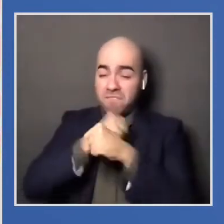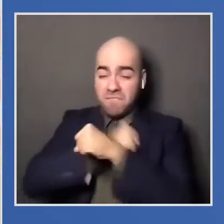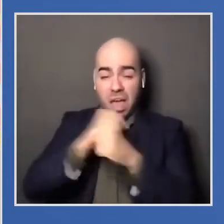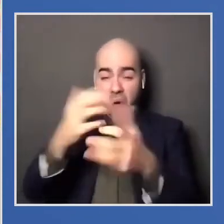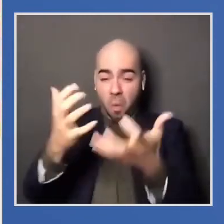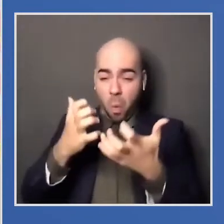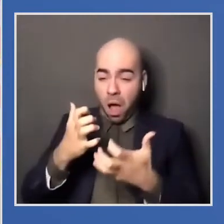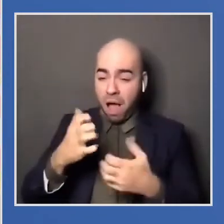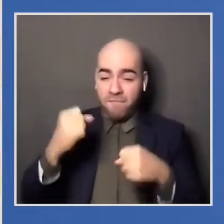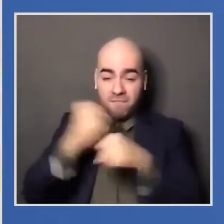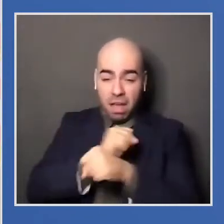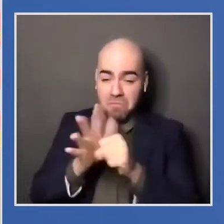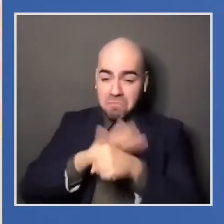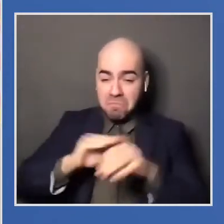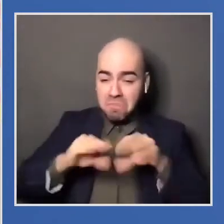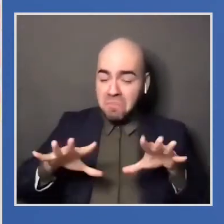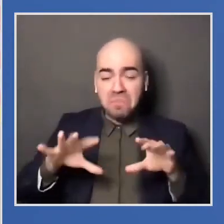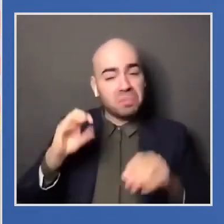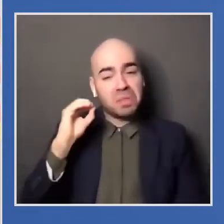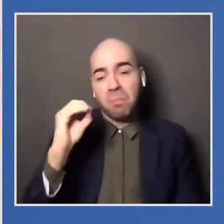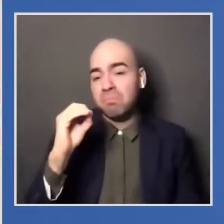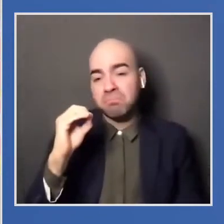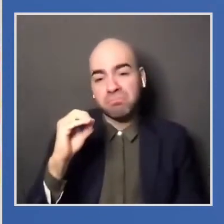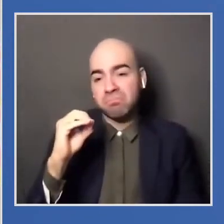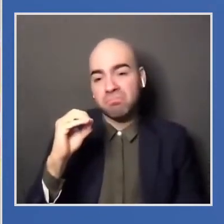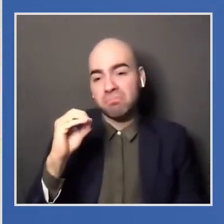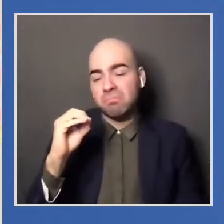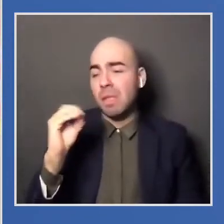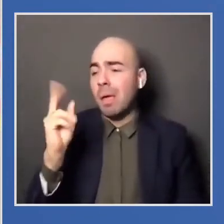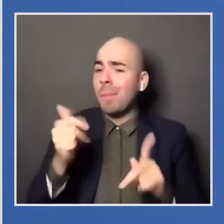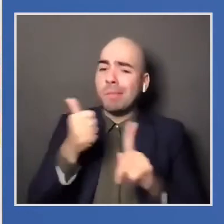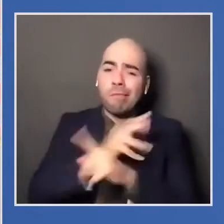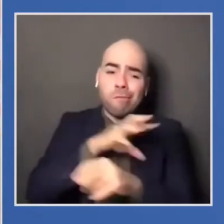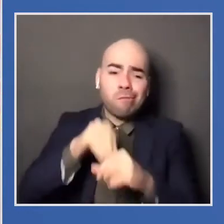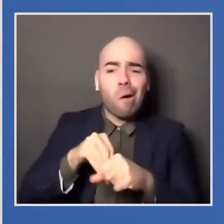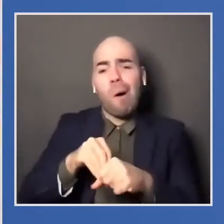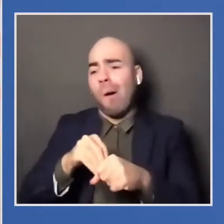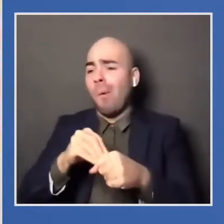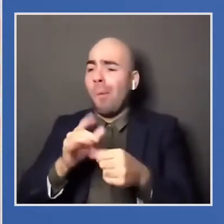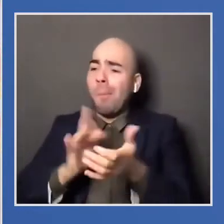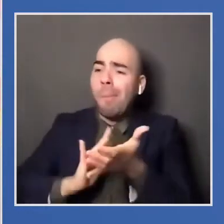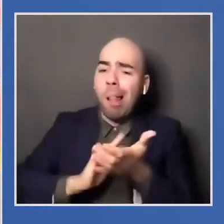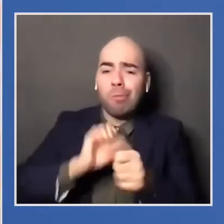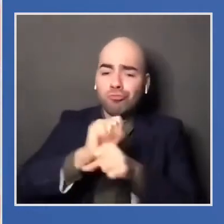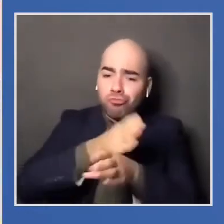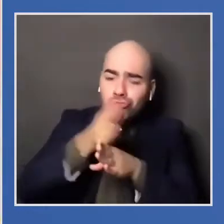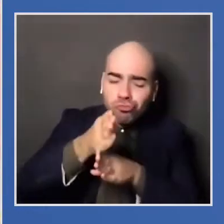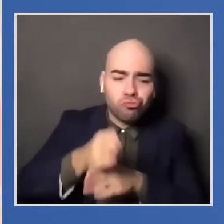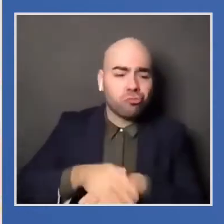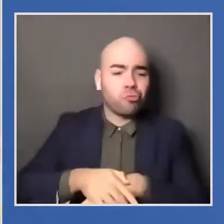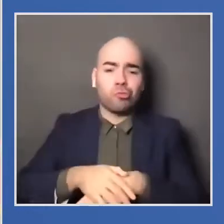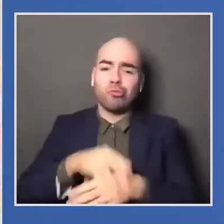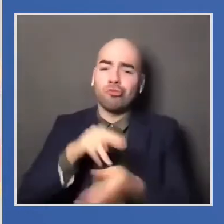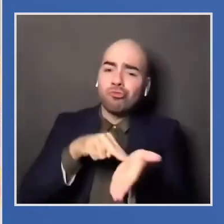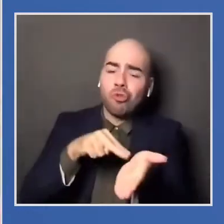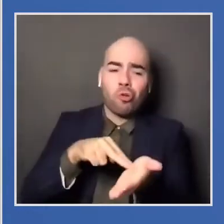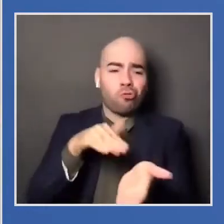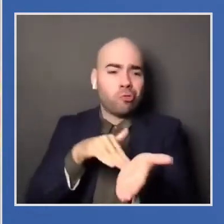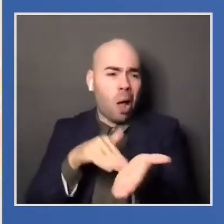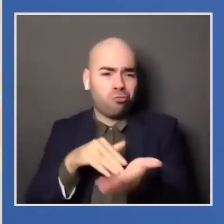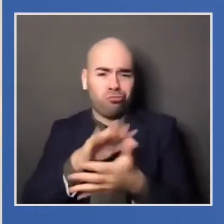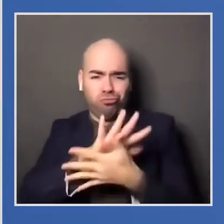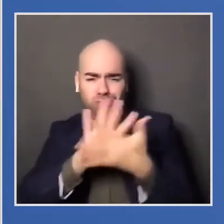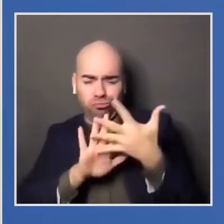health professionals who've risked and some given their lives for the last 9 months in this pandemic. Think about all the